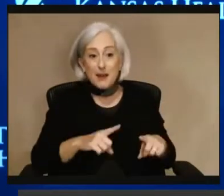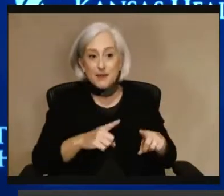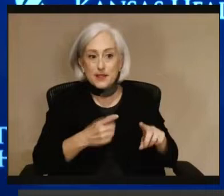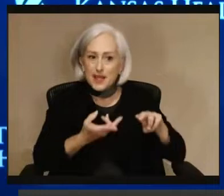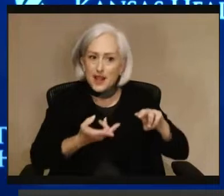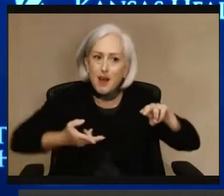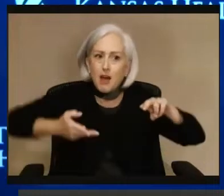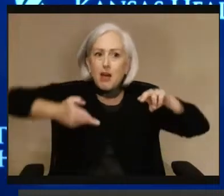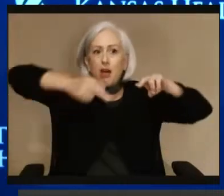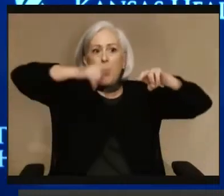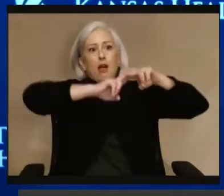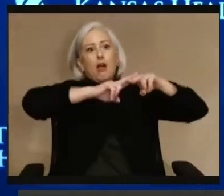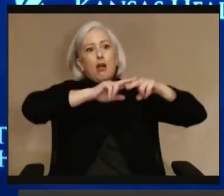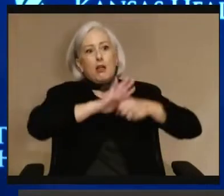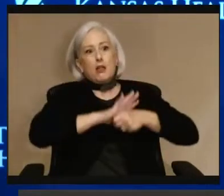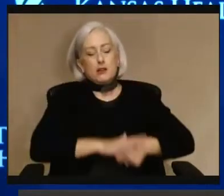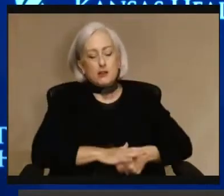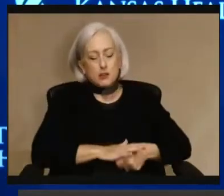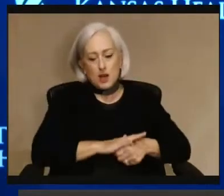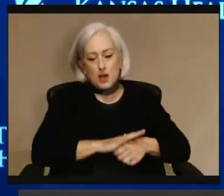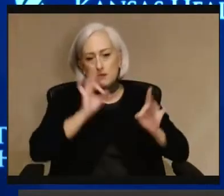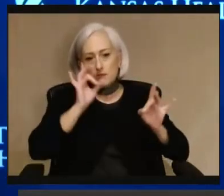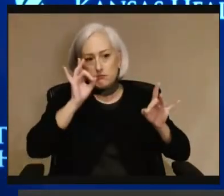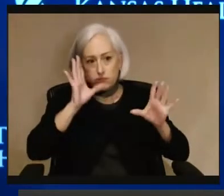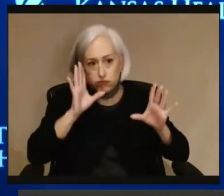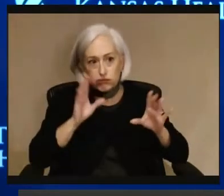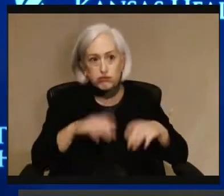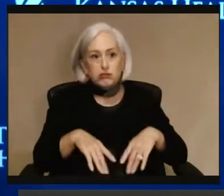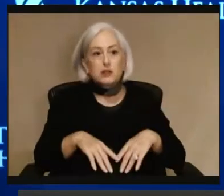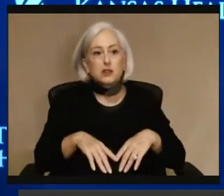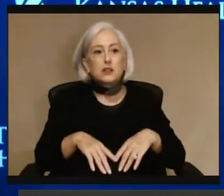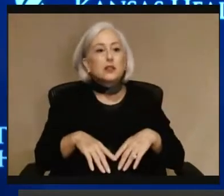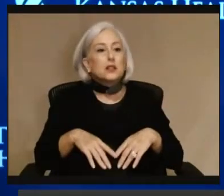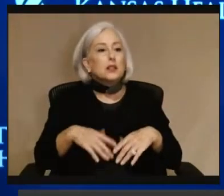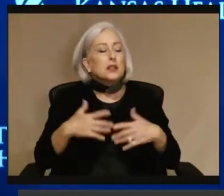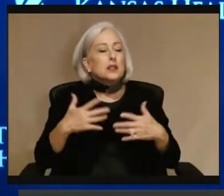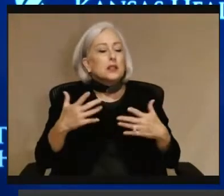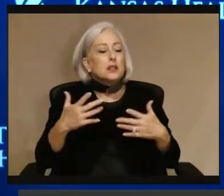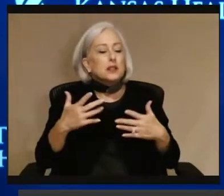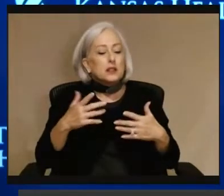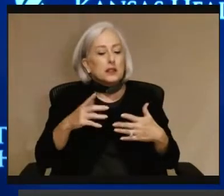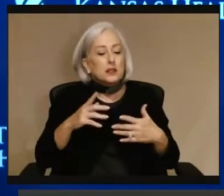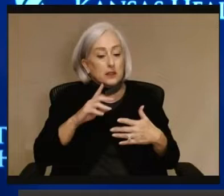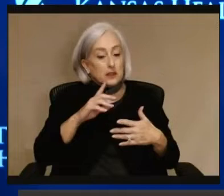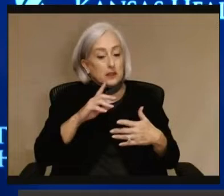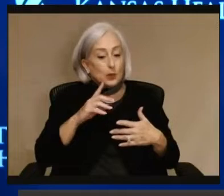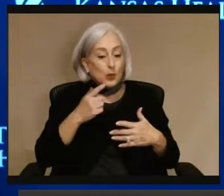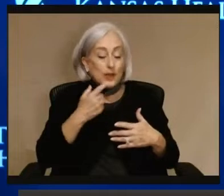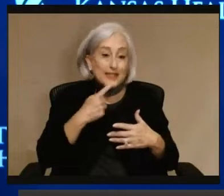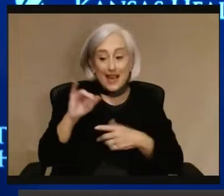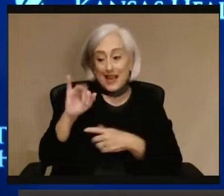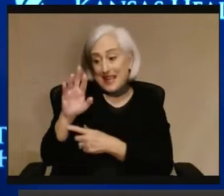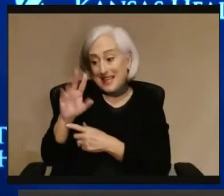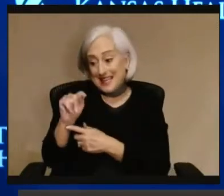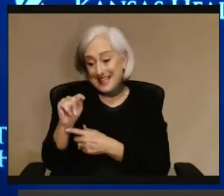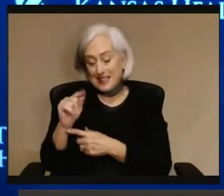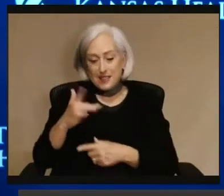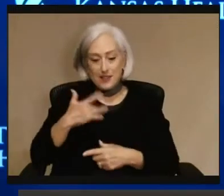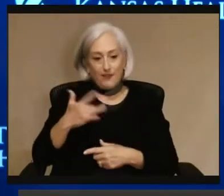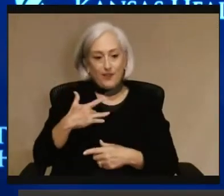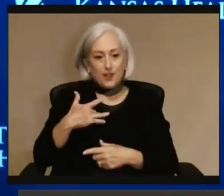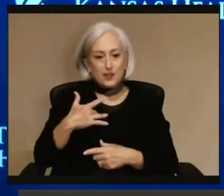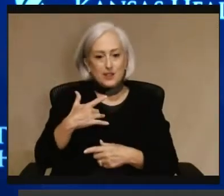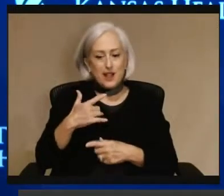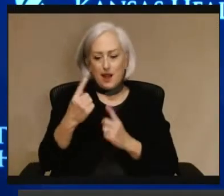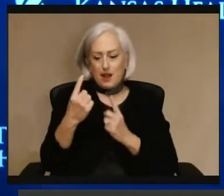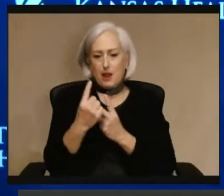say it because it's like we talk about in third person, but it's actually you. And so this kind of starts with having to check in and recognize, how am I